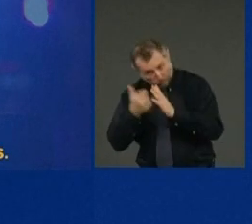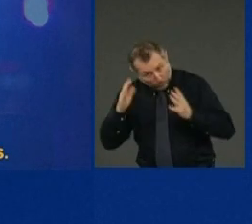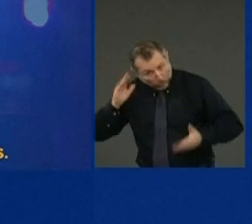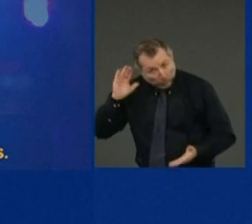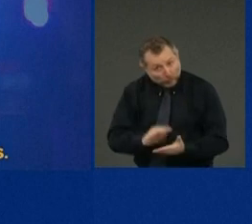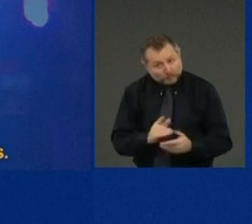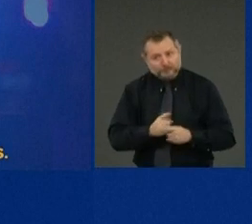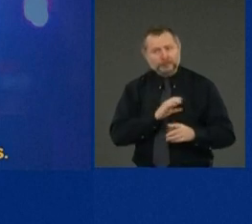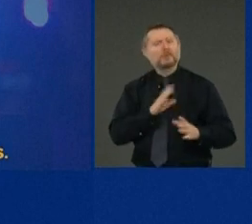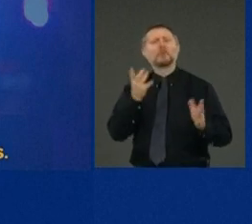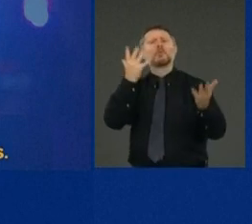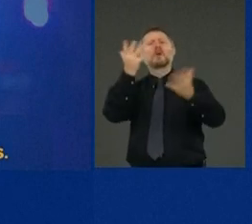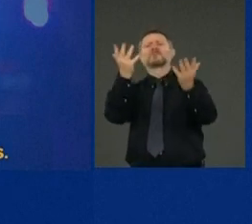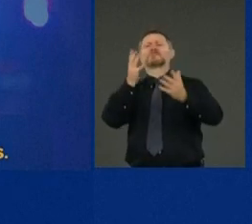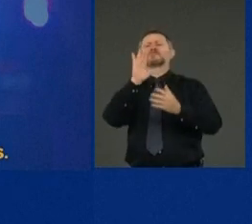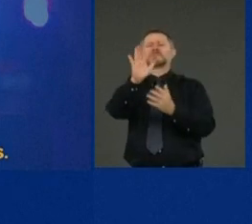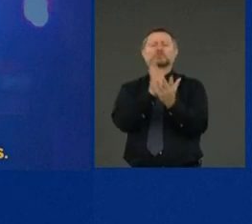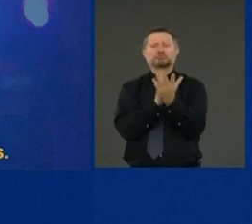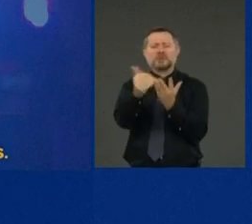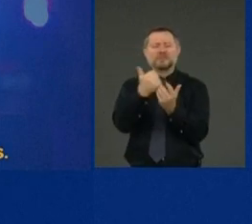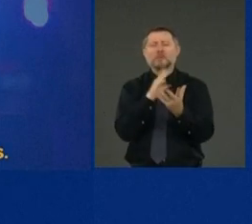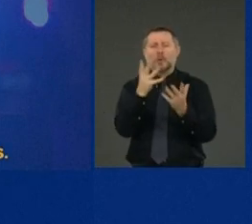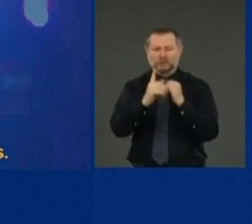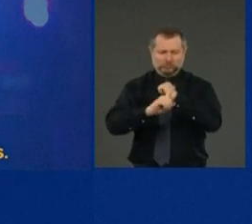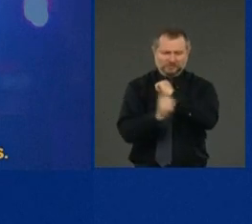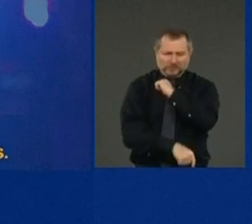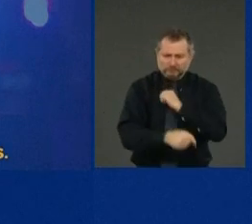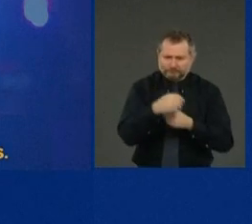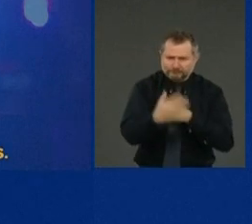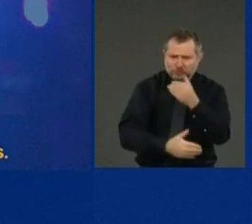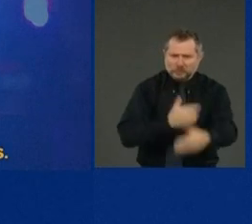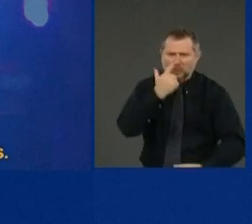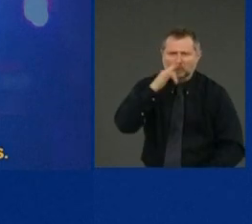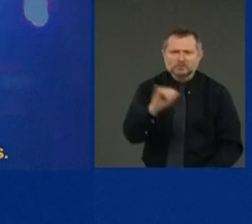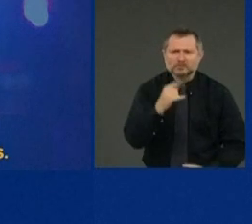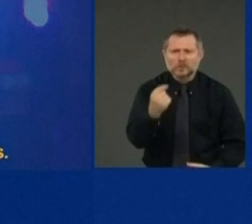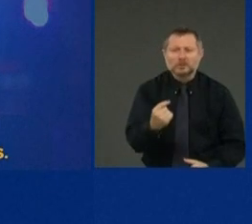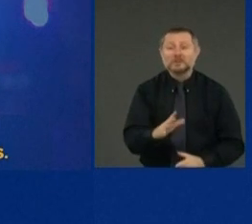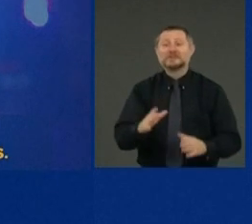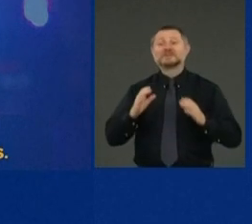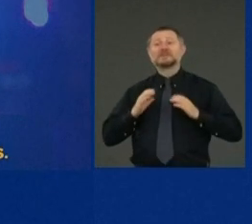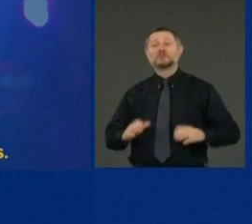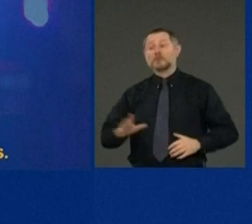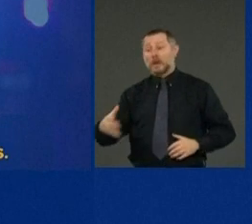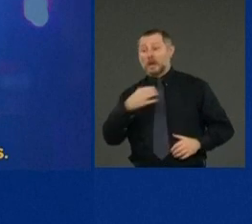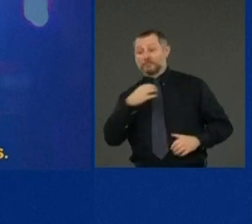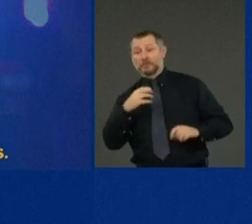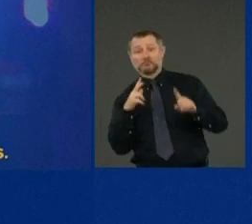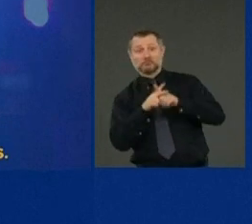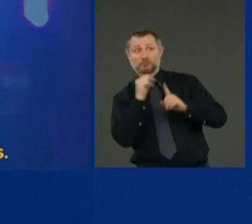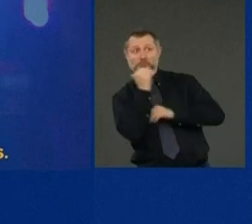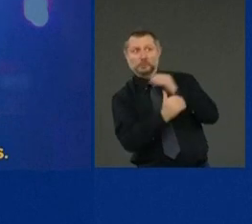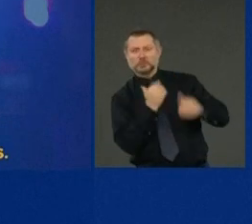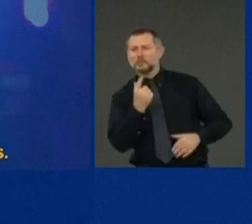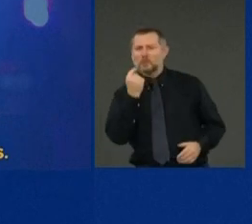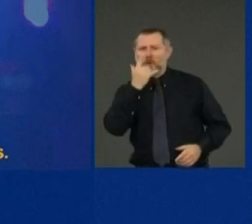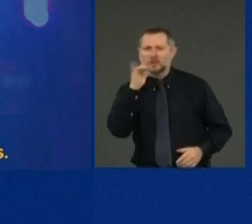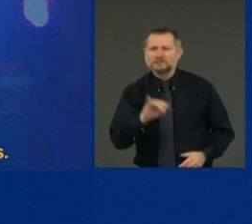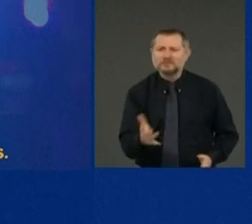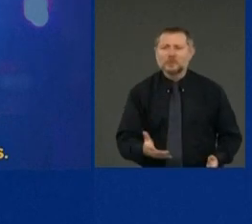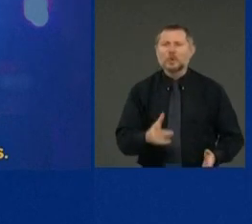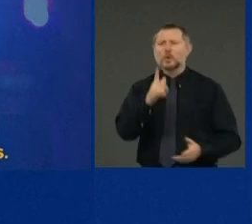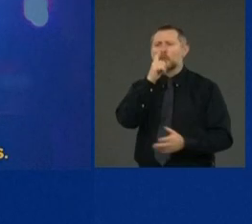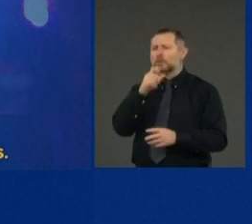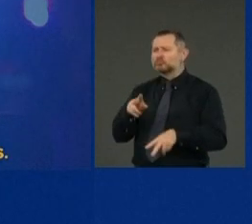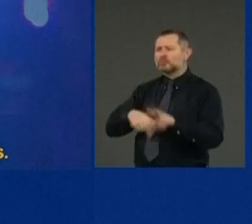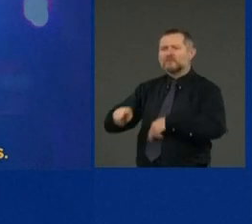process? How does that work? What is the citizen complaint process? And who's going to review it? How do you use